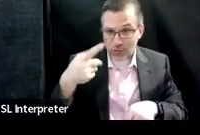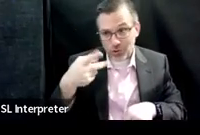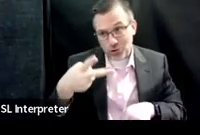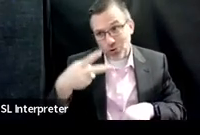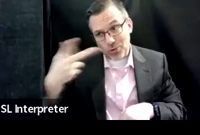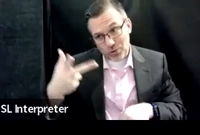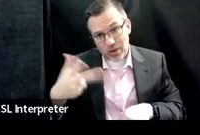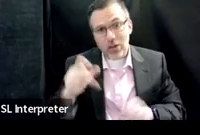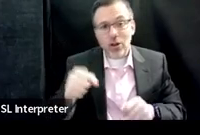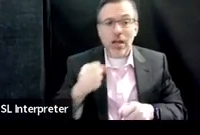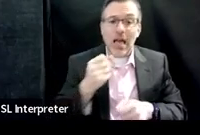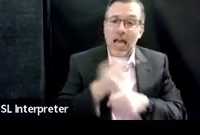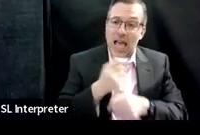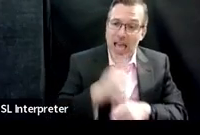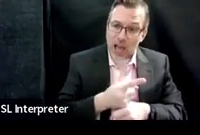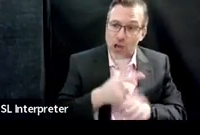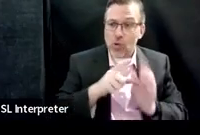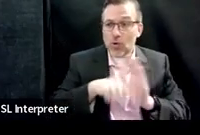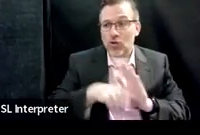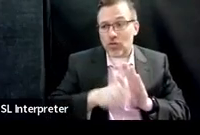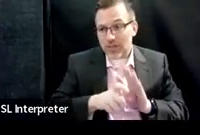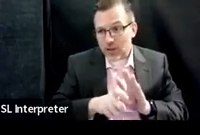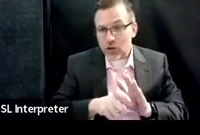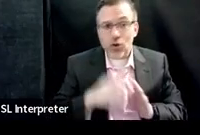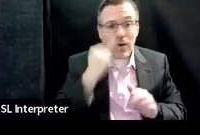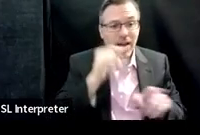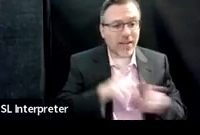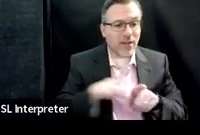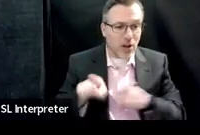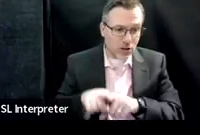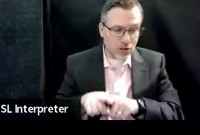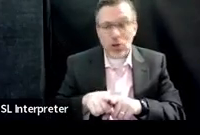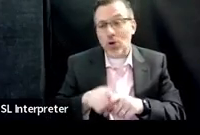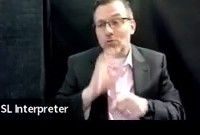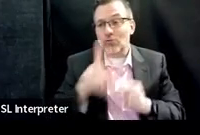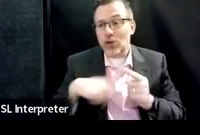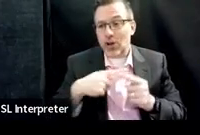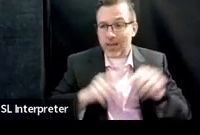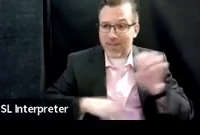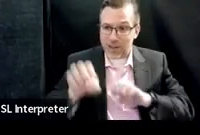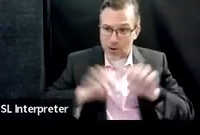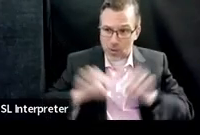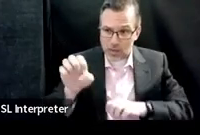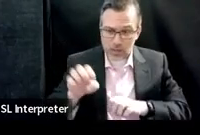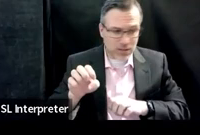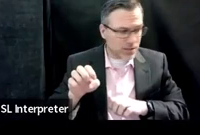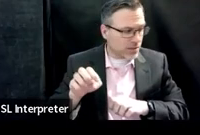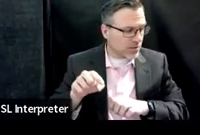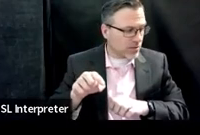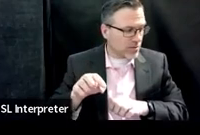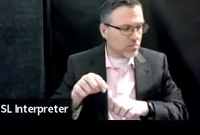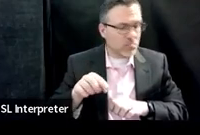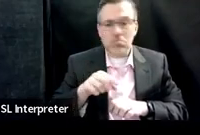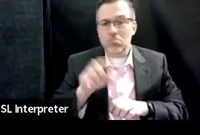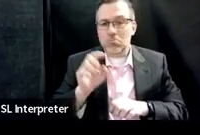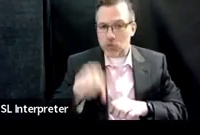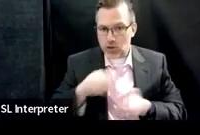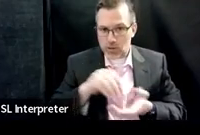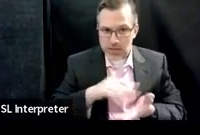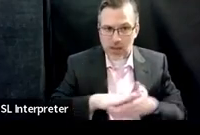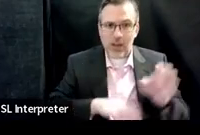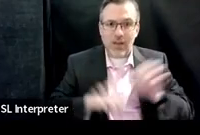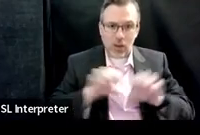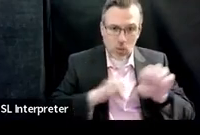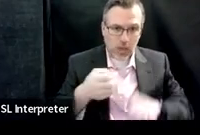off annual review, but if you were also going over evaluations, you would check off that box also where it says evaluations and